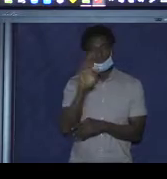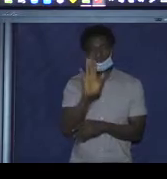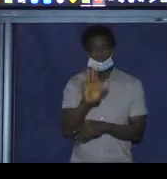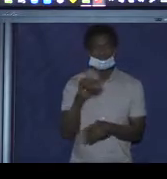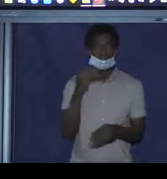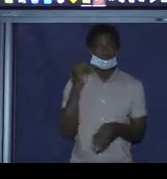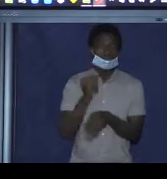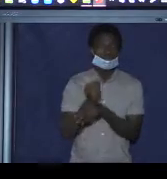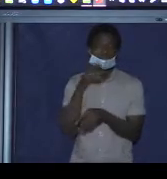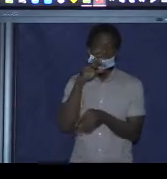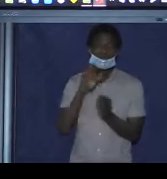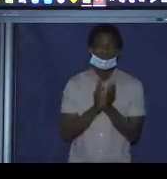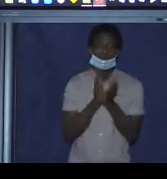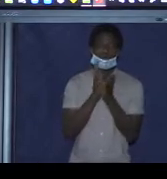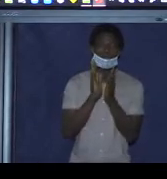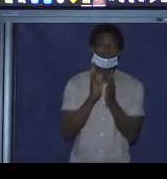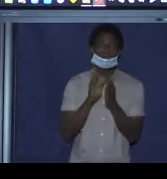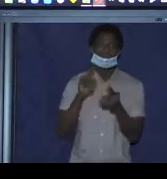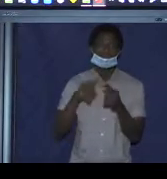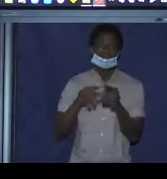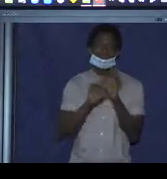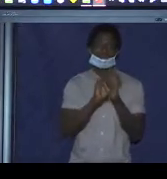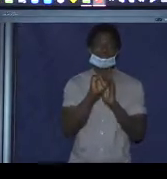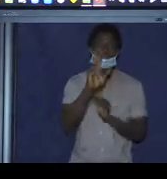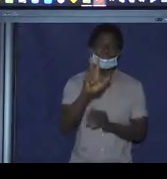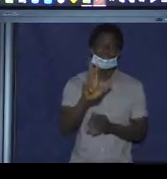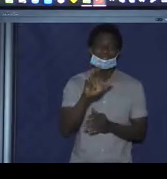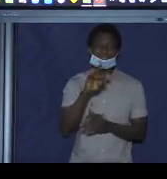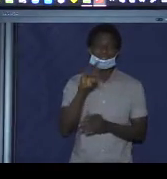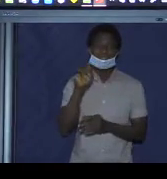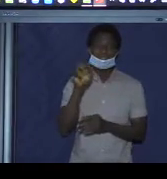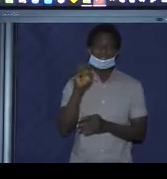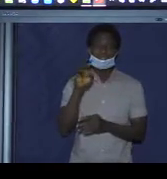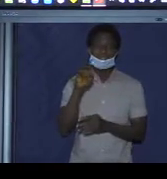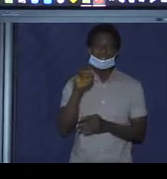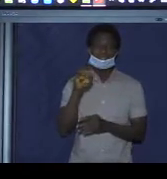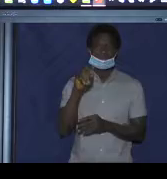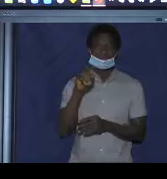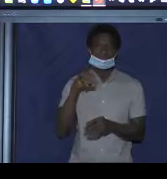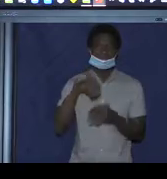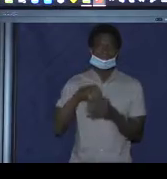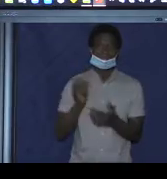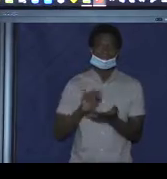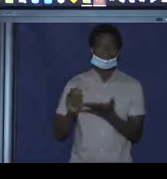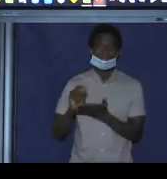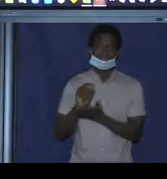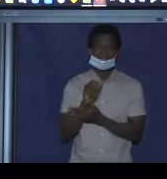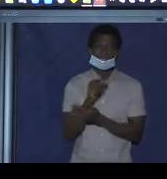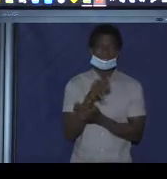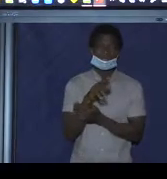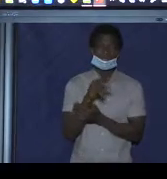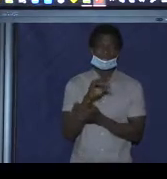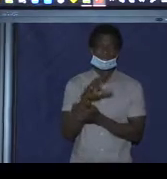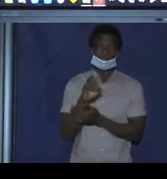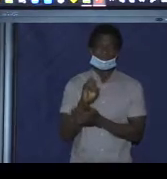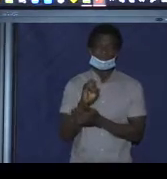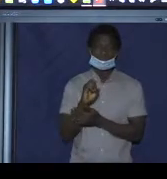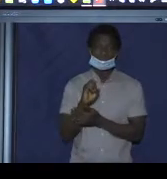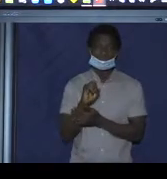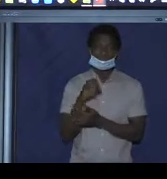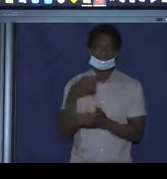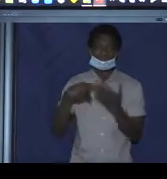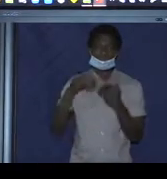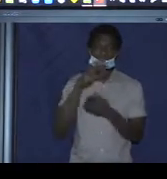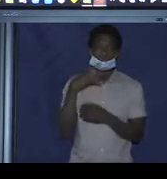for your homework, you were asked to identify the three elements in writing an article. What are the three elements